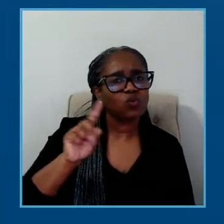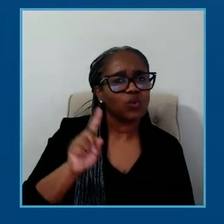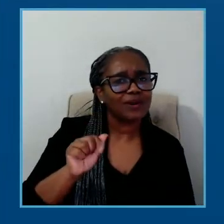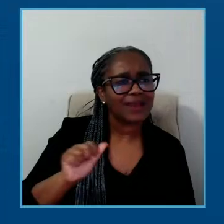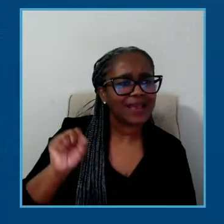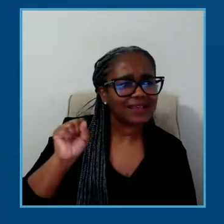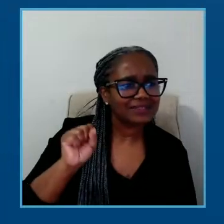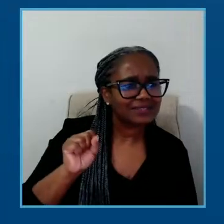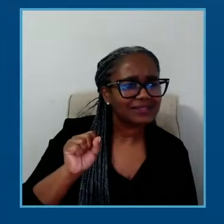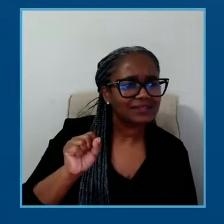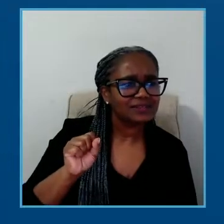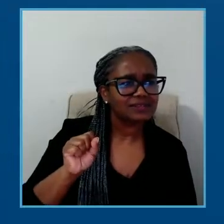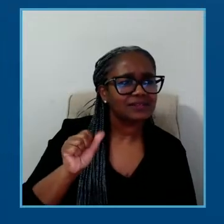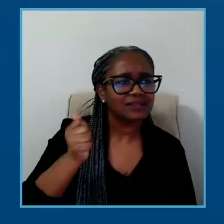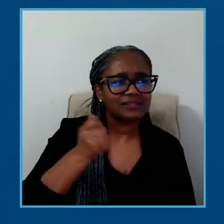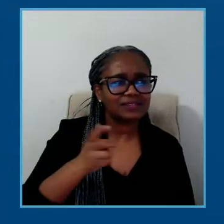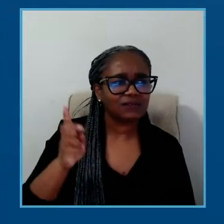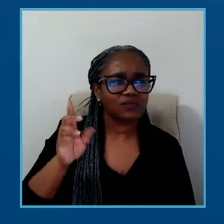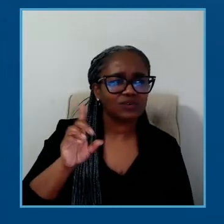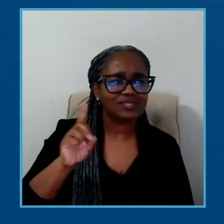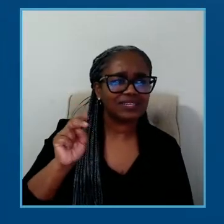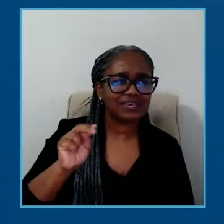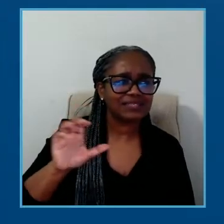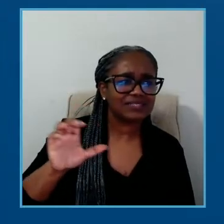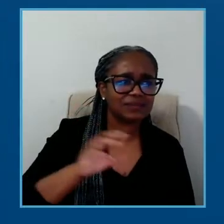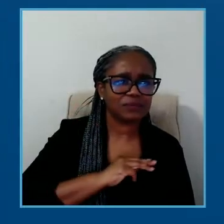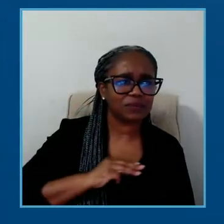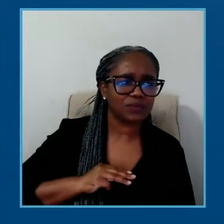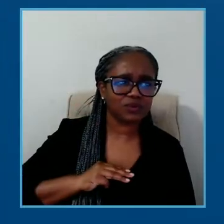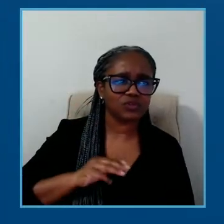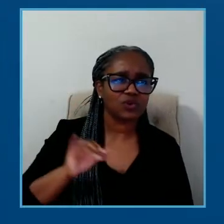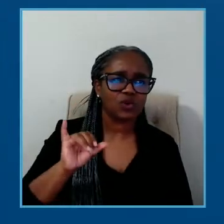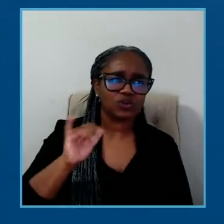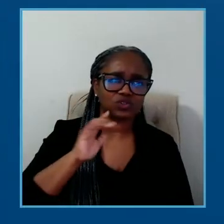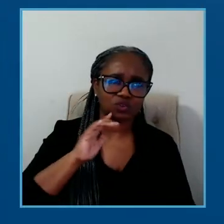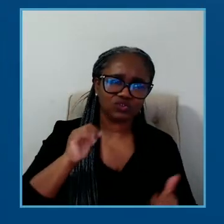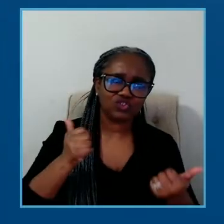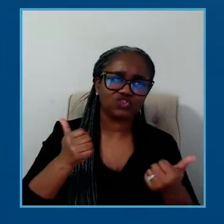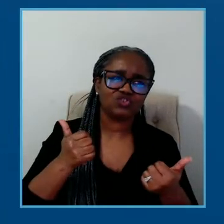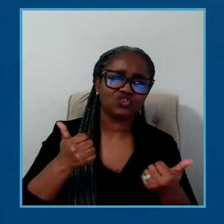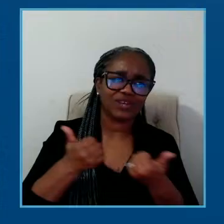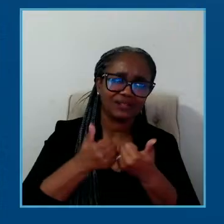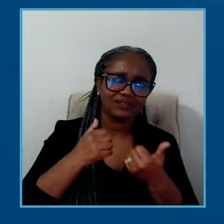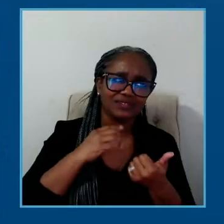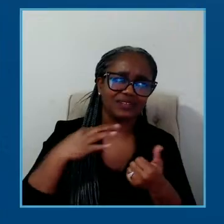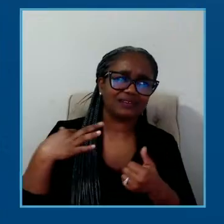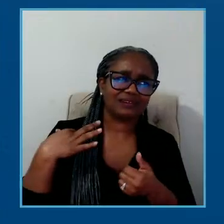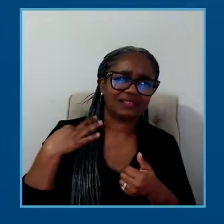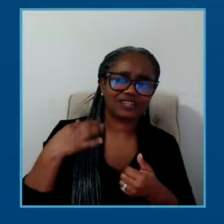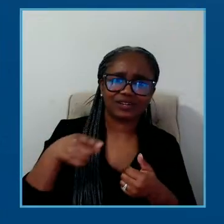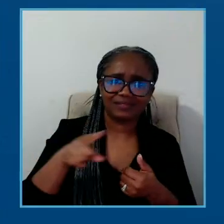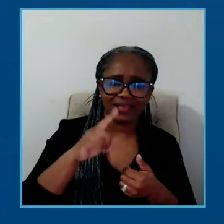election and were disenfranchised? No, I'm saying if you're saying that.